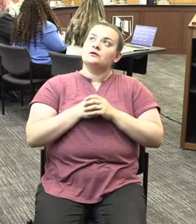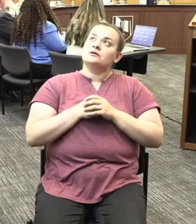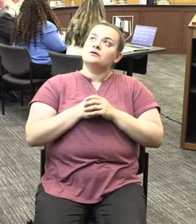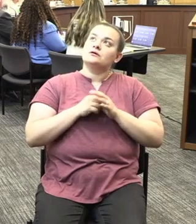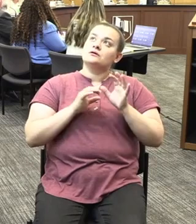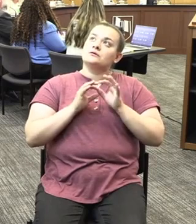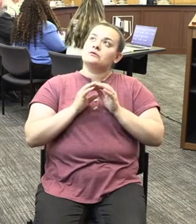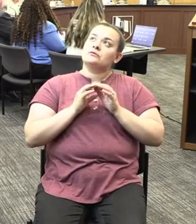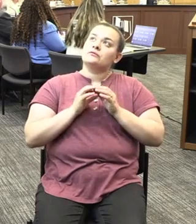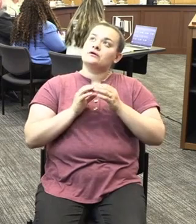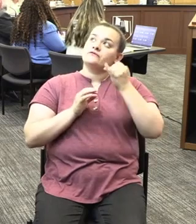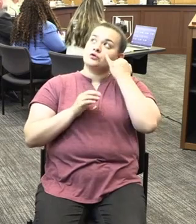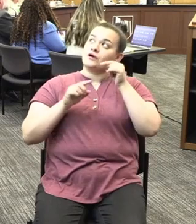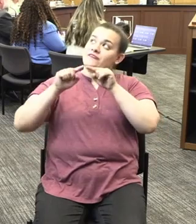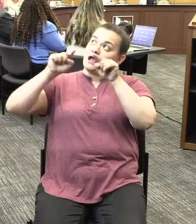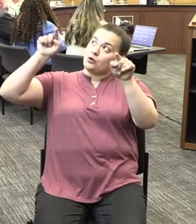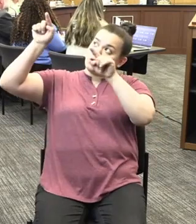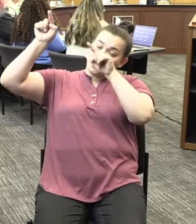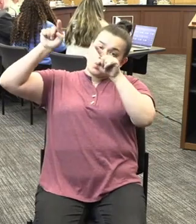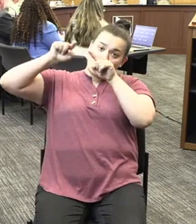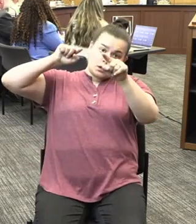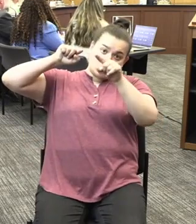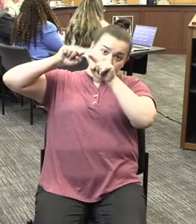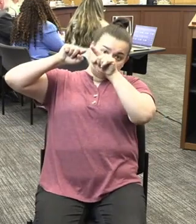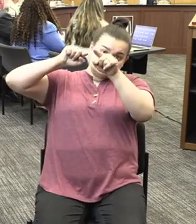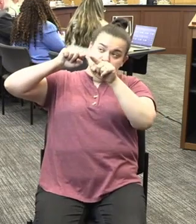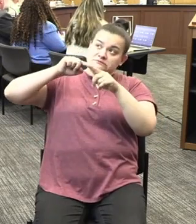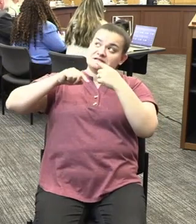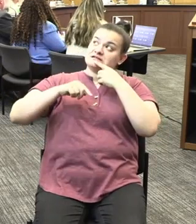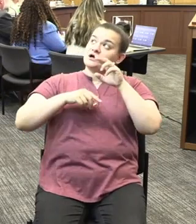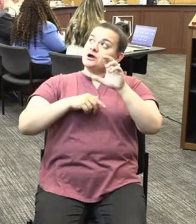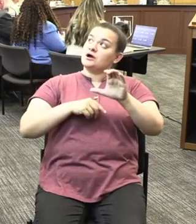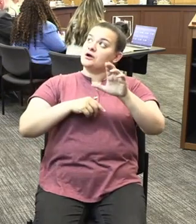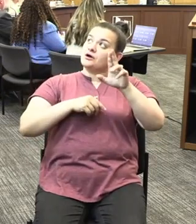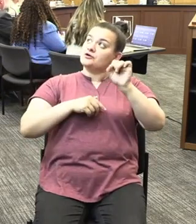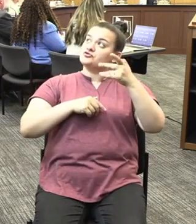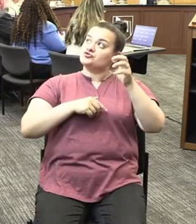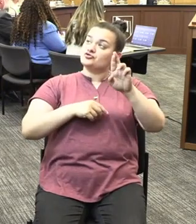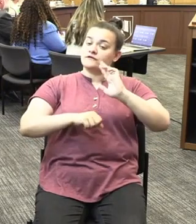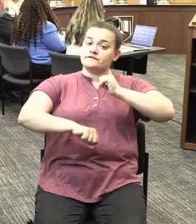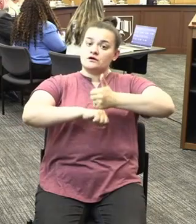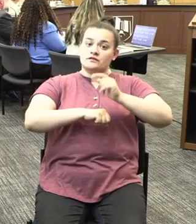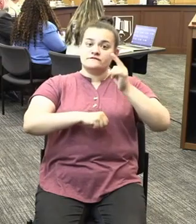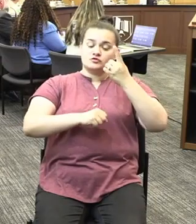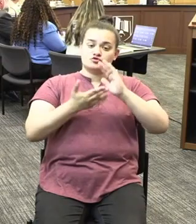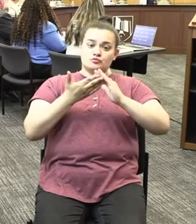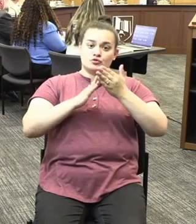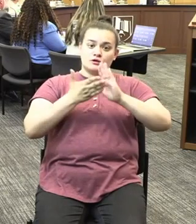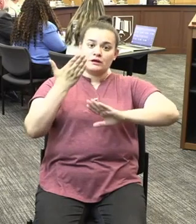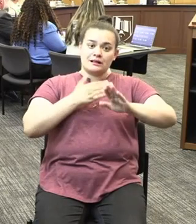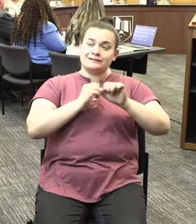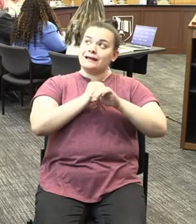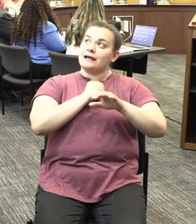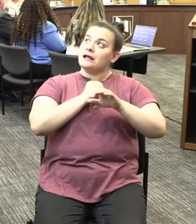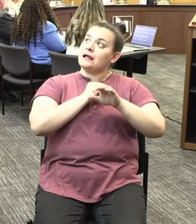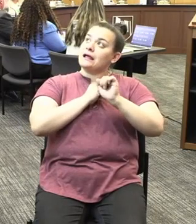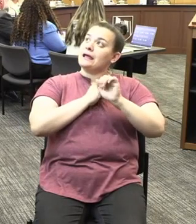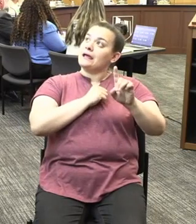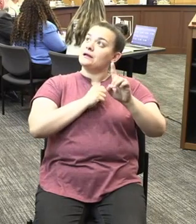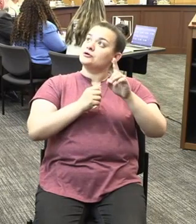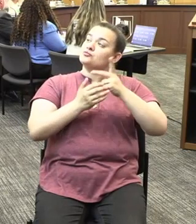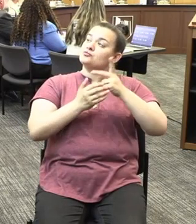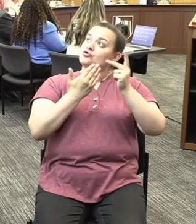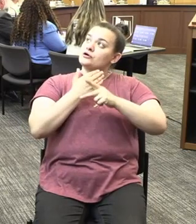you look at that big arrow, right on the arrow on the right, it says Custer founded the first community college ag program in the state of